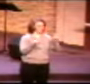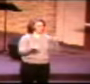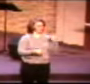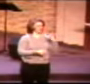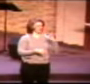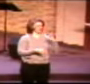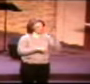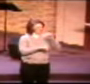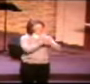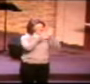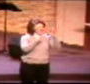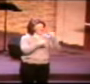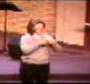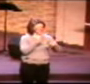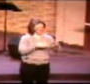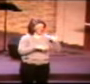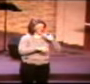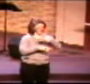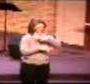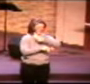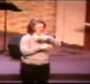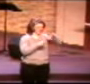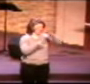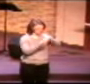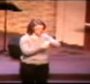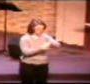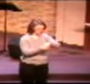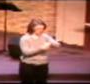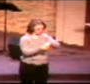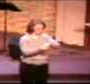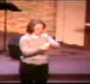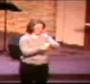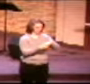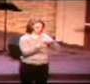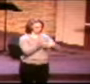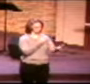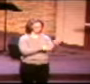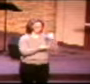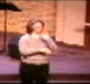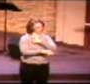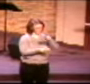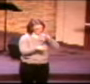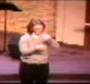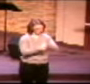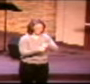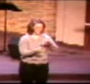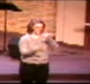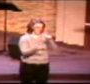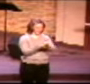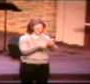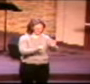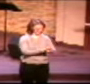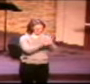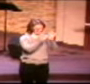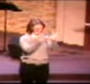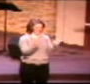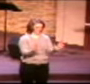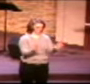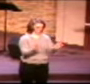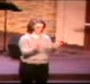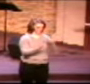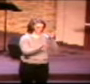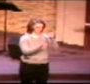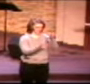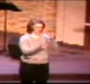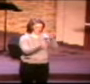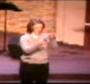we participate in. And this morning we are participating in that light,